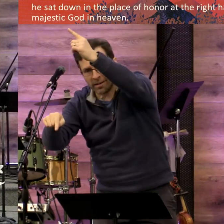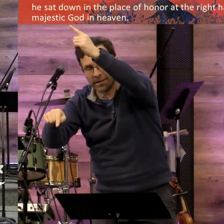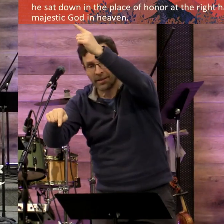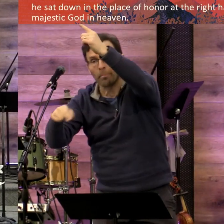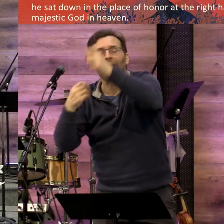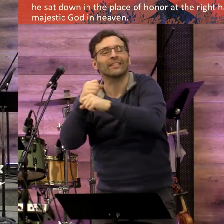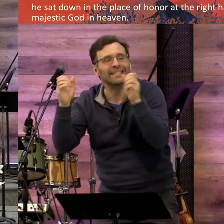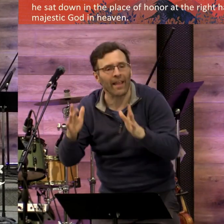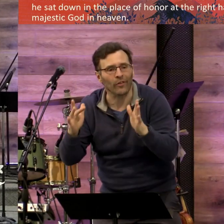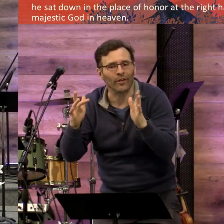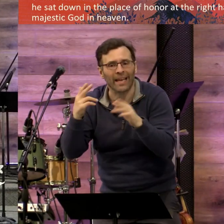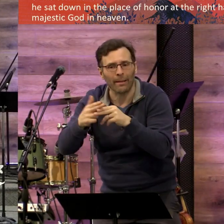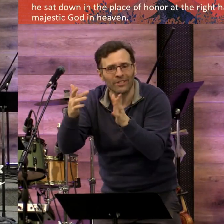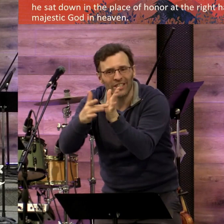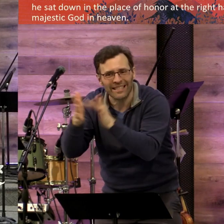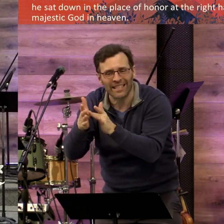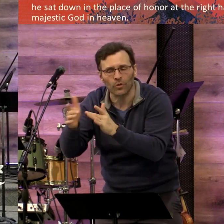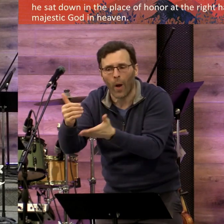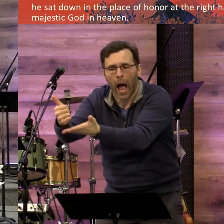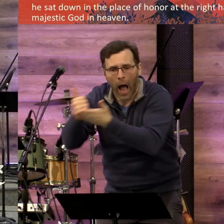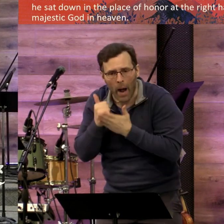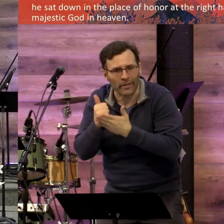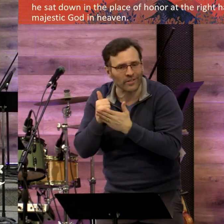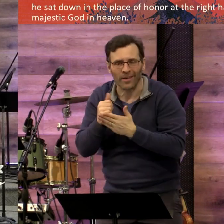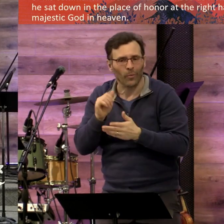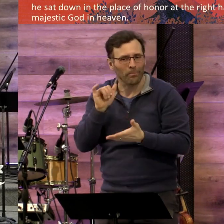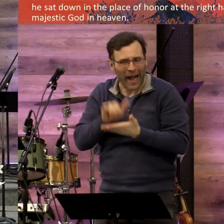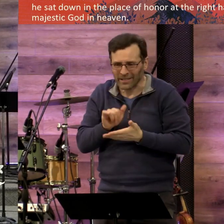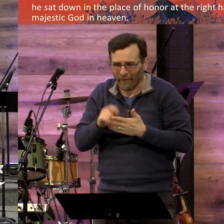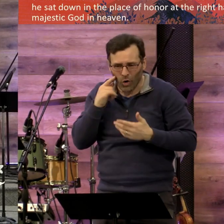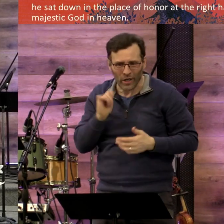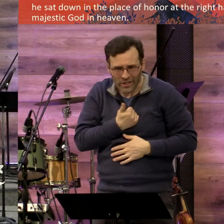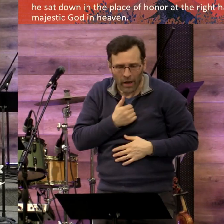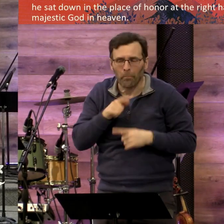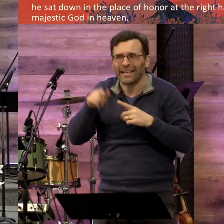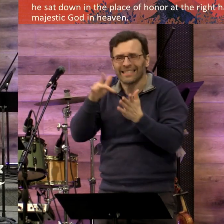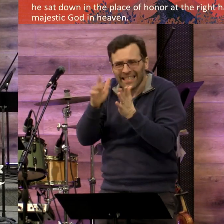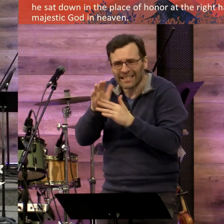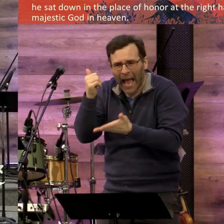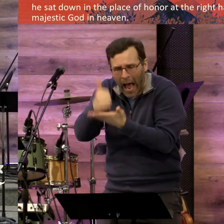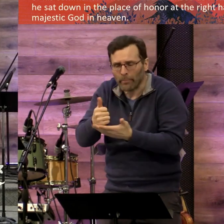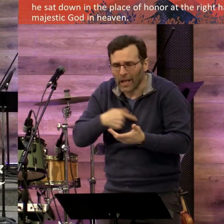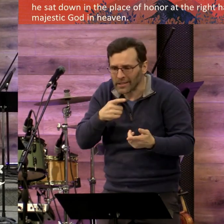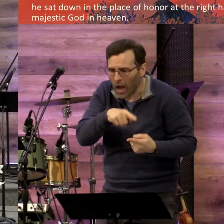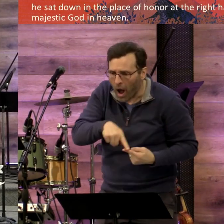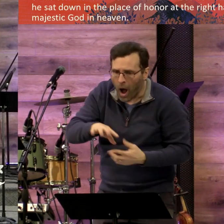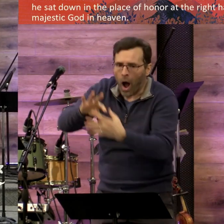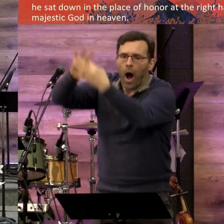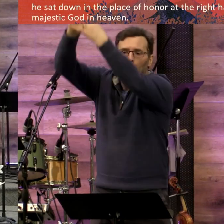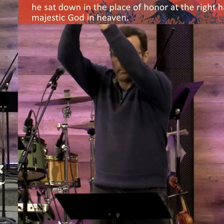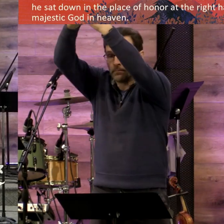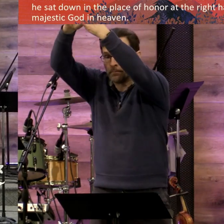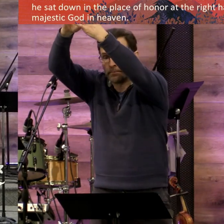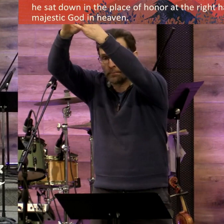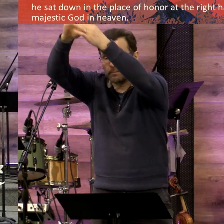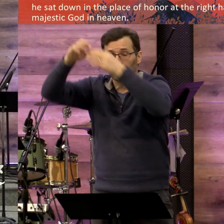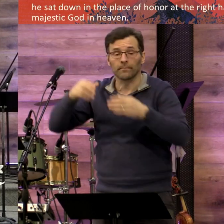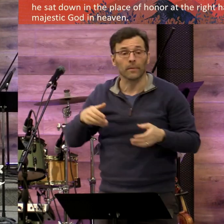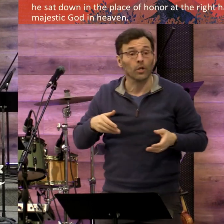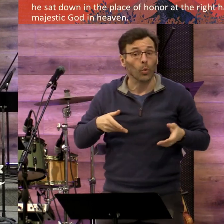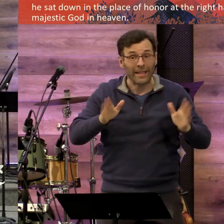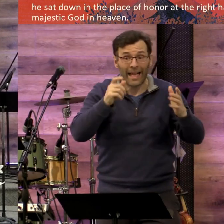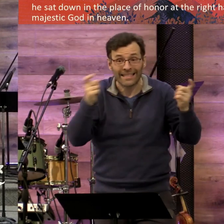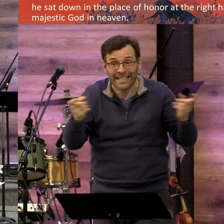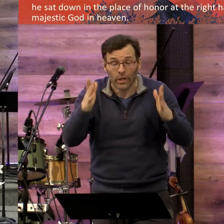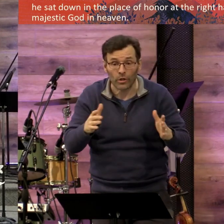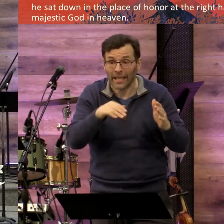is Jesus, who has done something for us that we can't possibly do ourselves. But do we let sinners into church